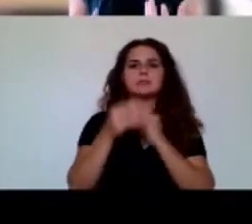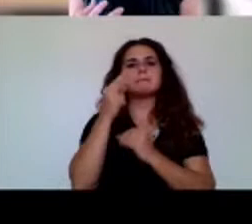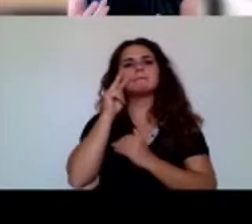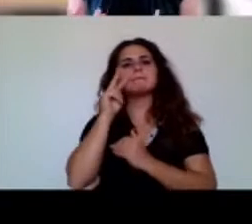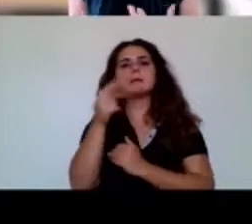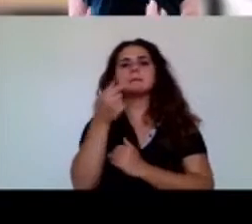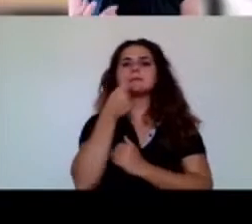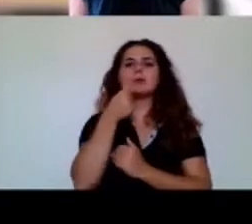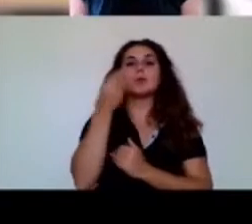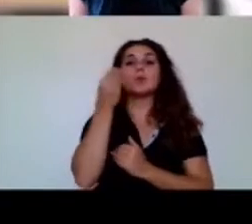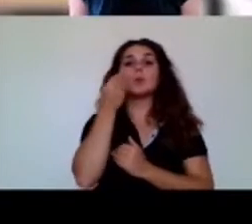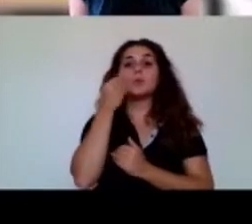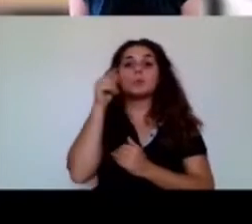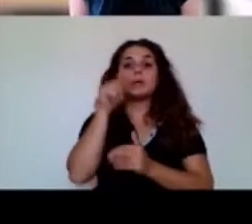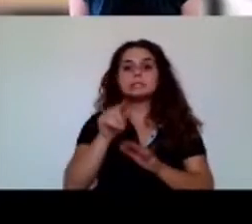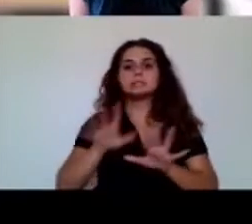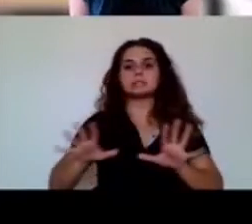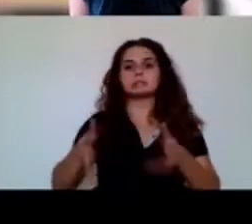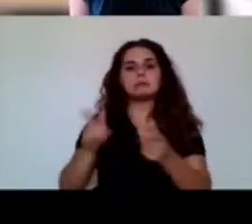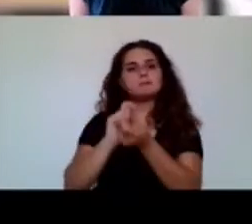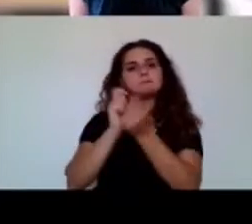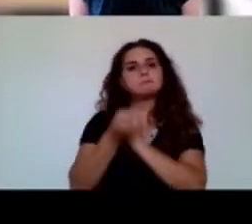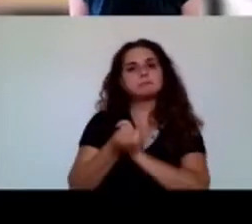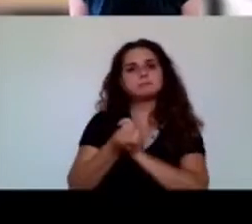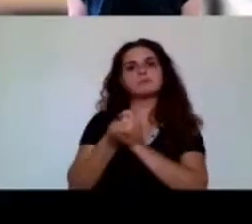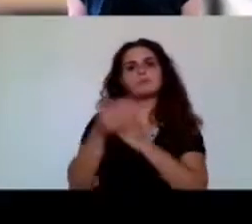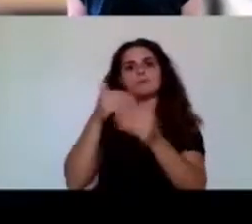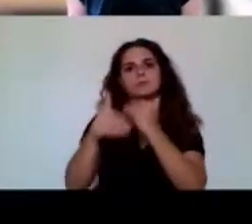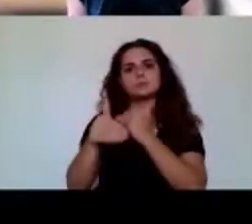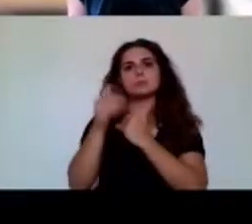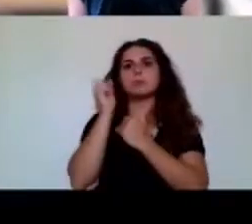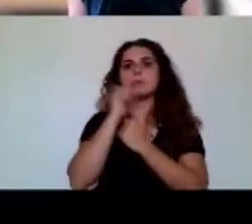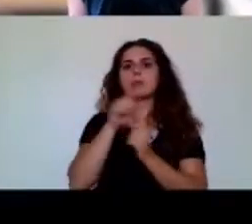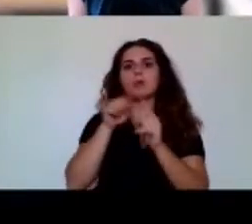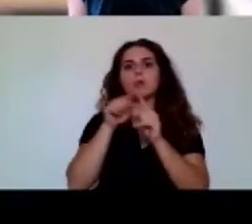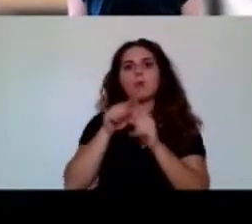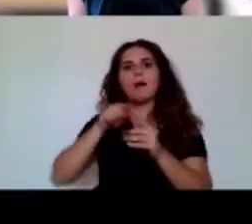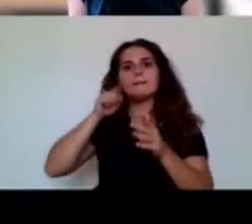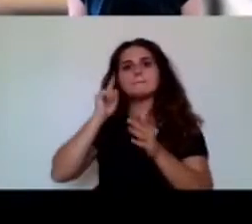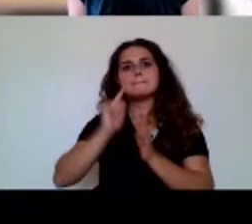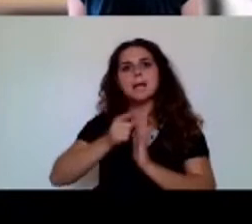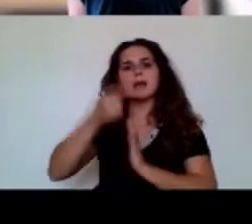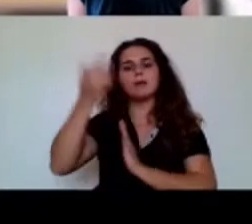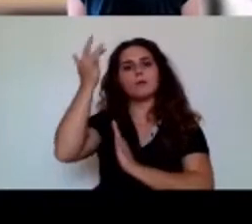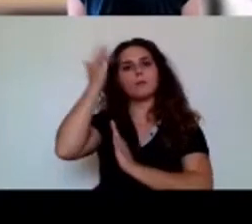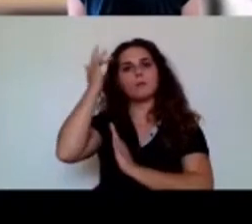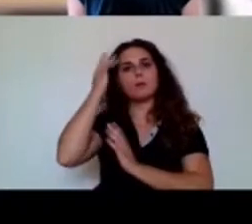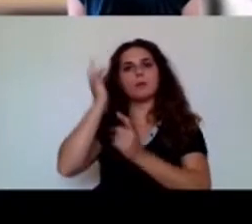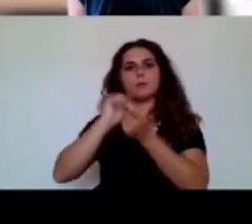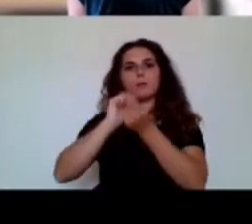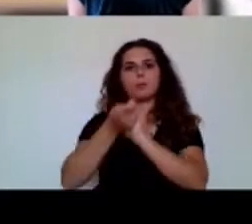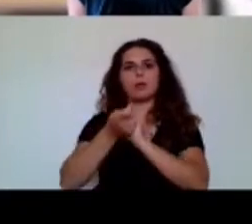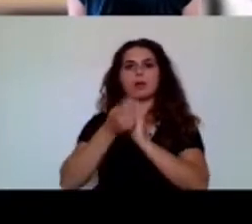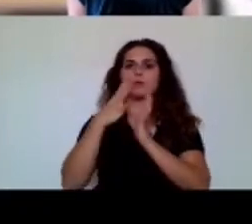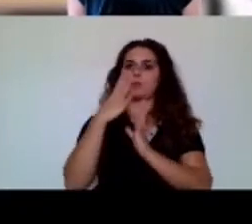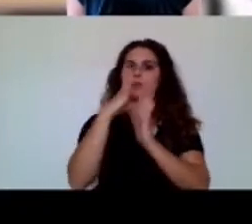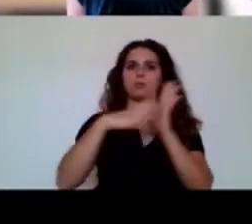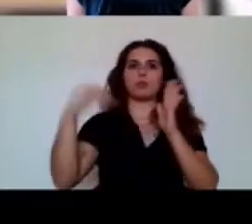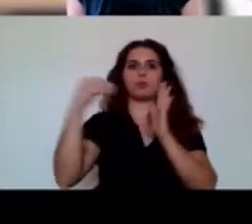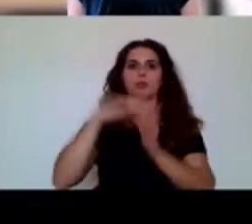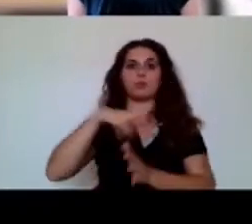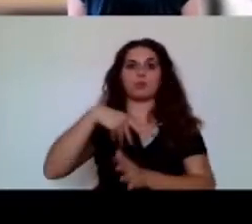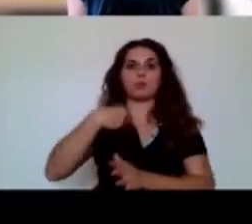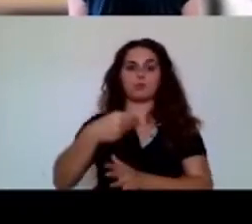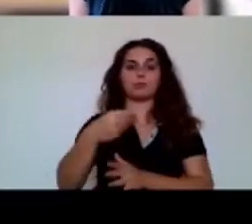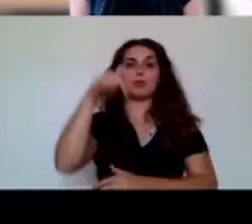how the manipulations that we make as experimenters force the brain to update its predictions or models of the world.